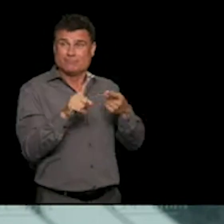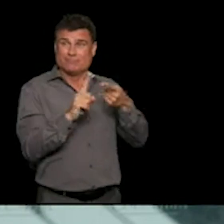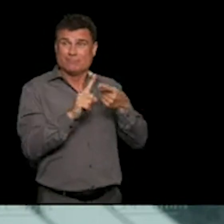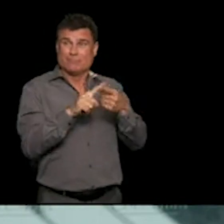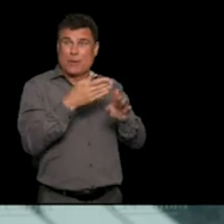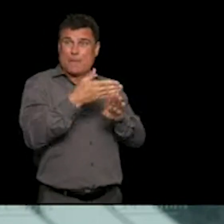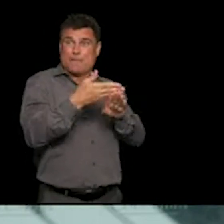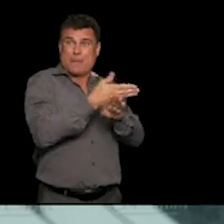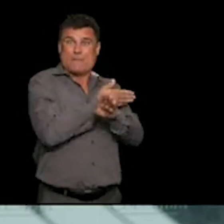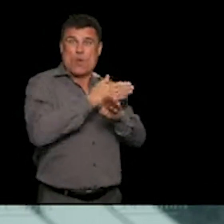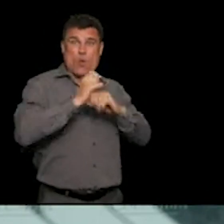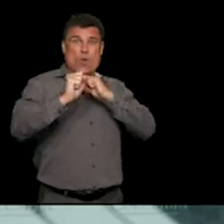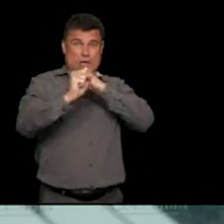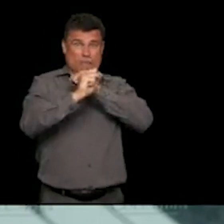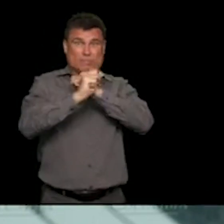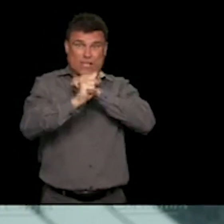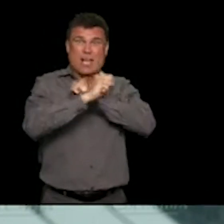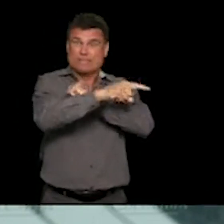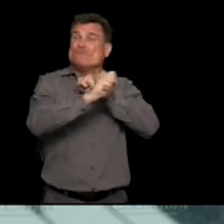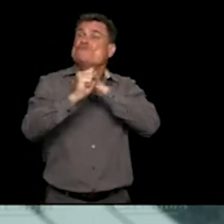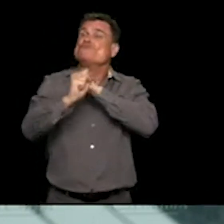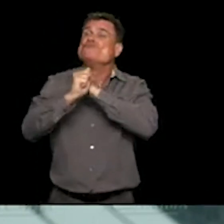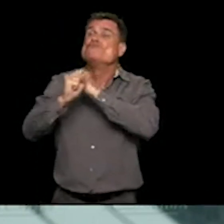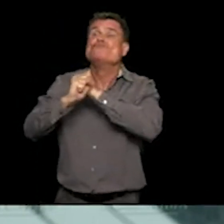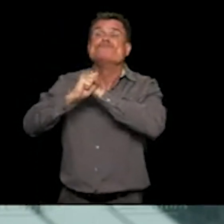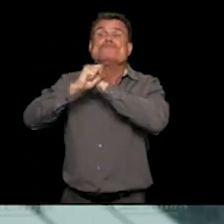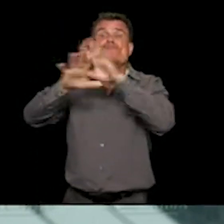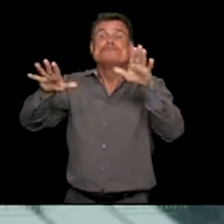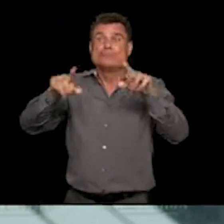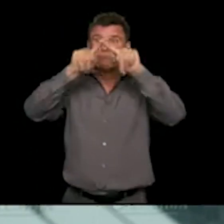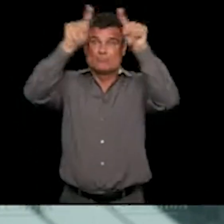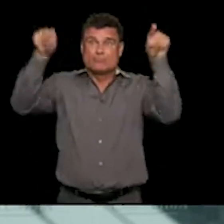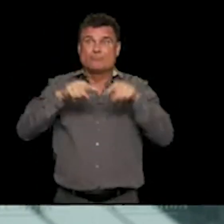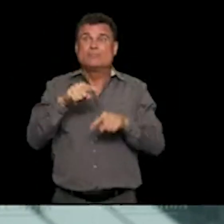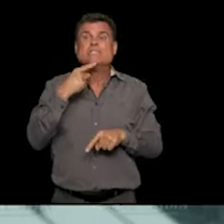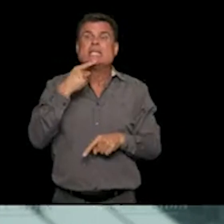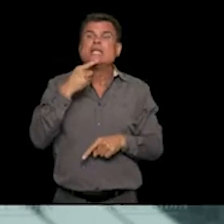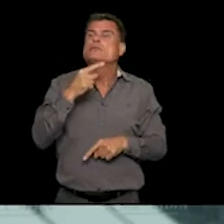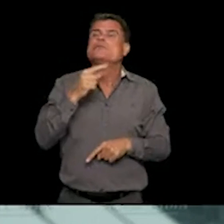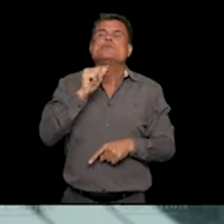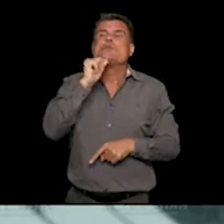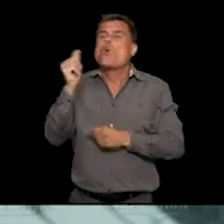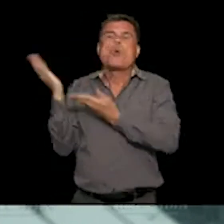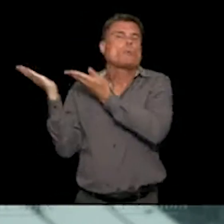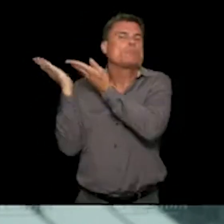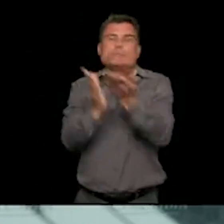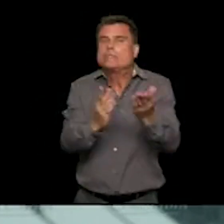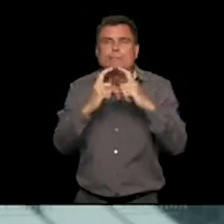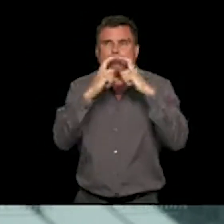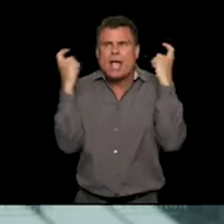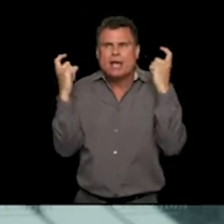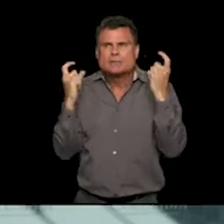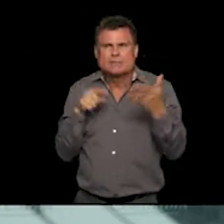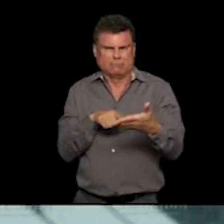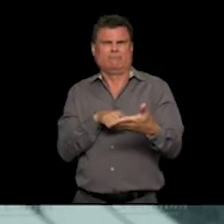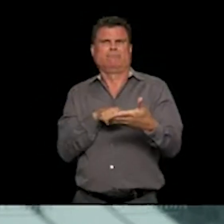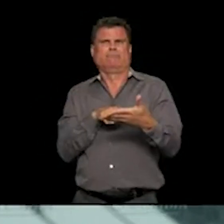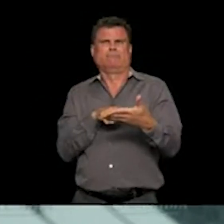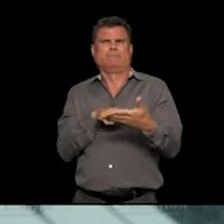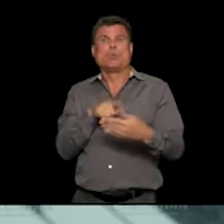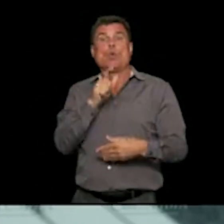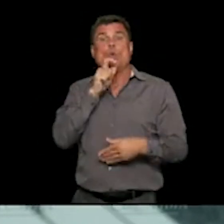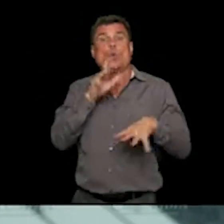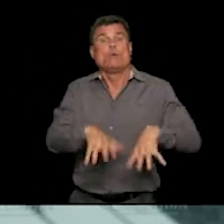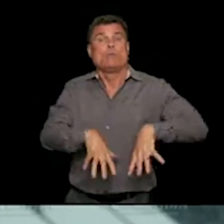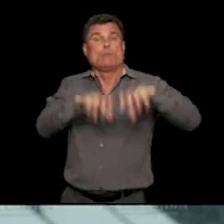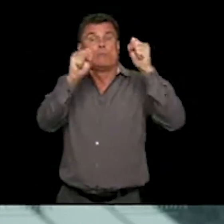were told not to bring a mask. So here you have a case of the organizer or the promoter of the event deliberately encouraging people